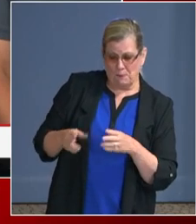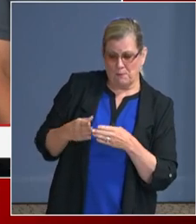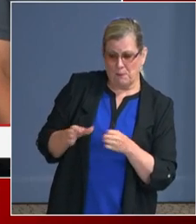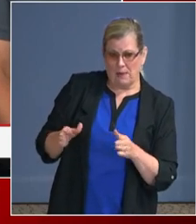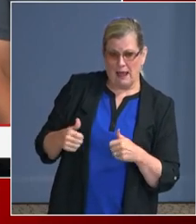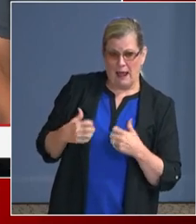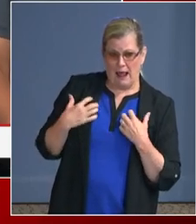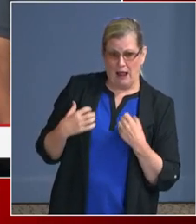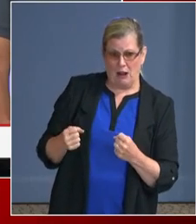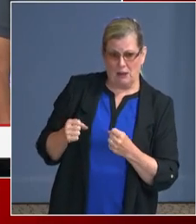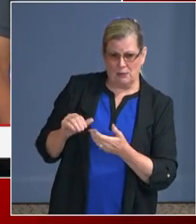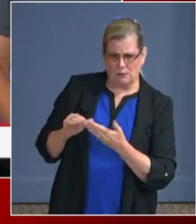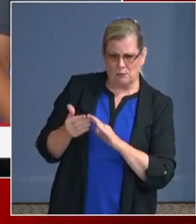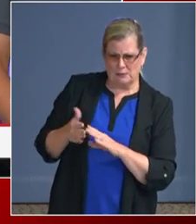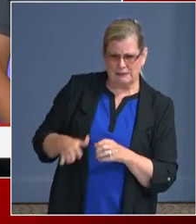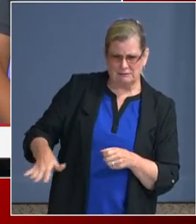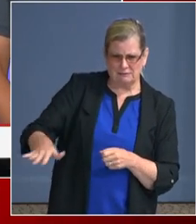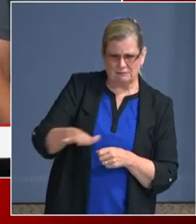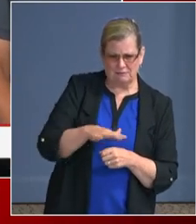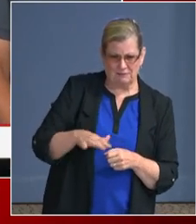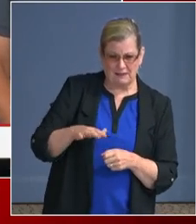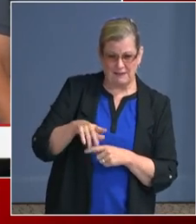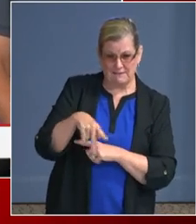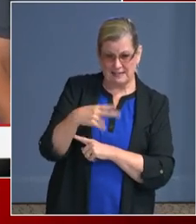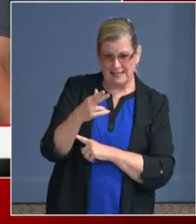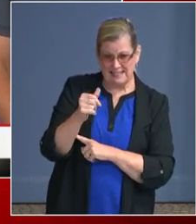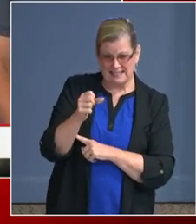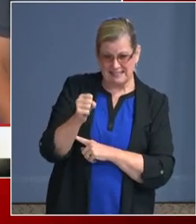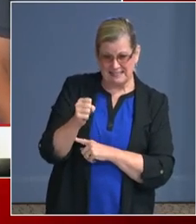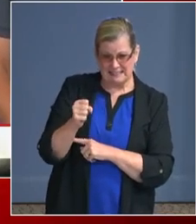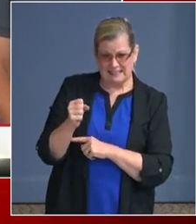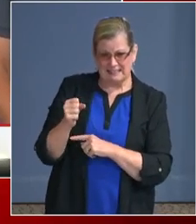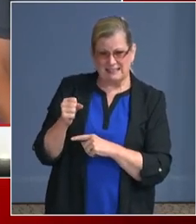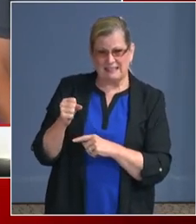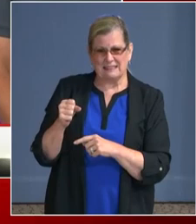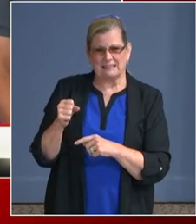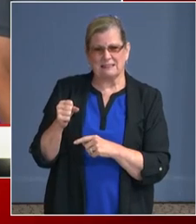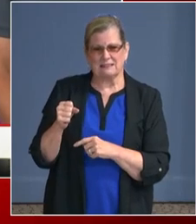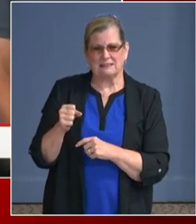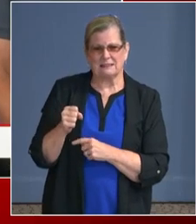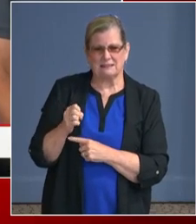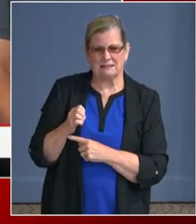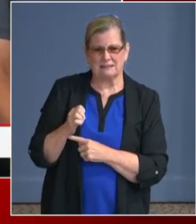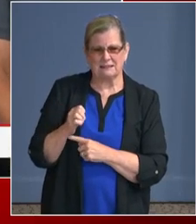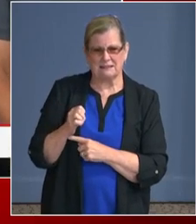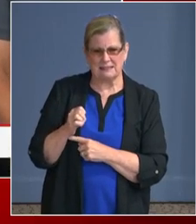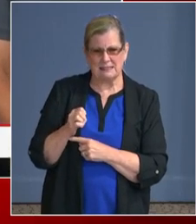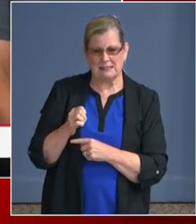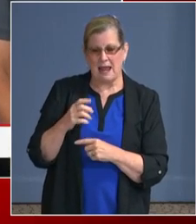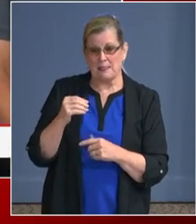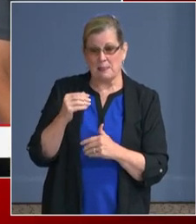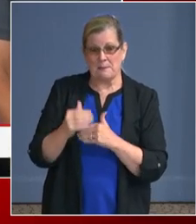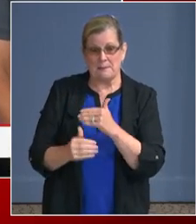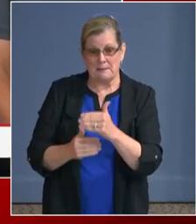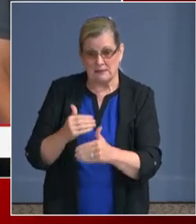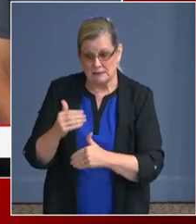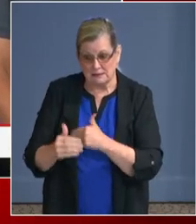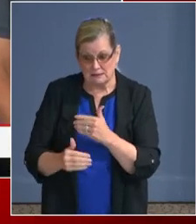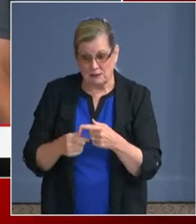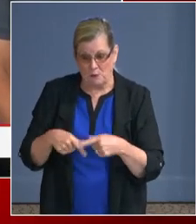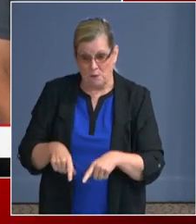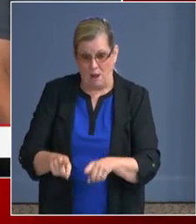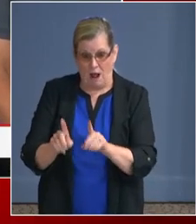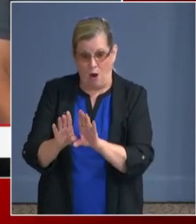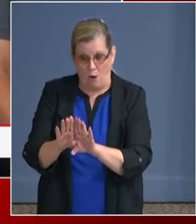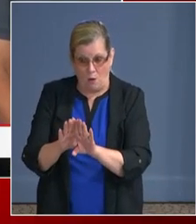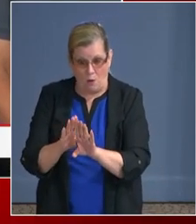is the phase and pace at which reopenings have occurred. and if the reopening occurred while